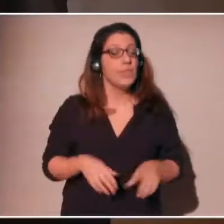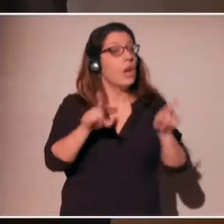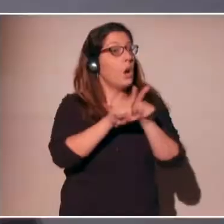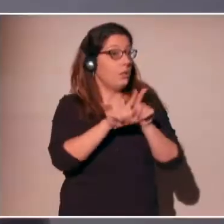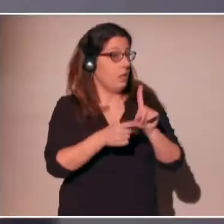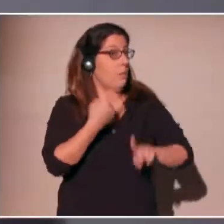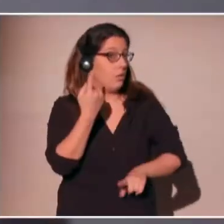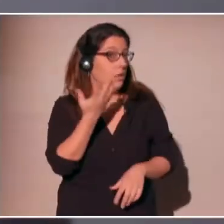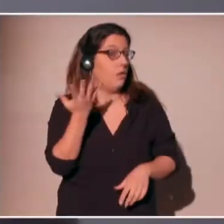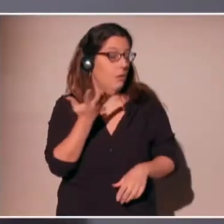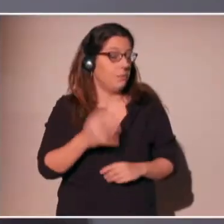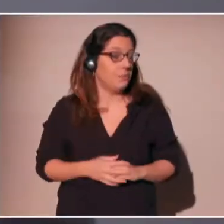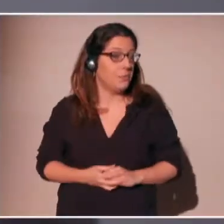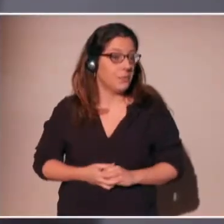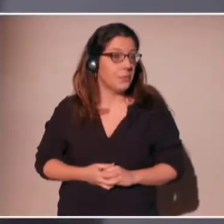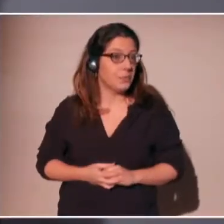technological aspects.